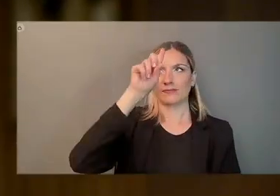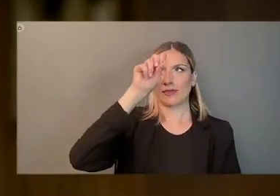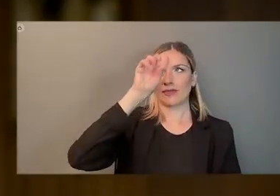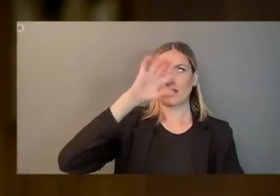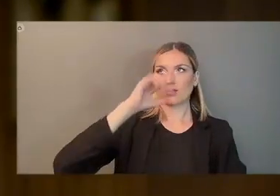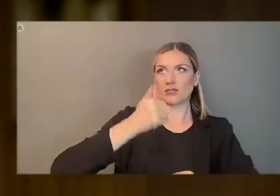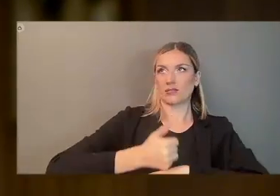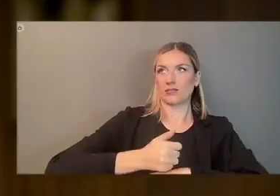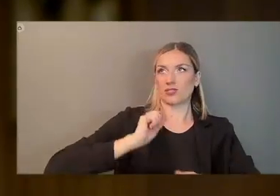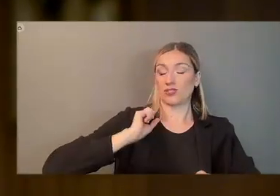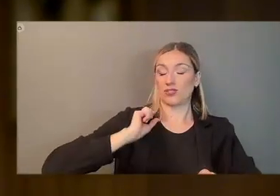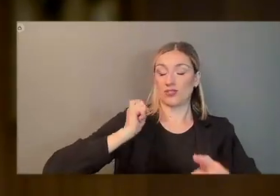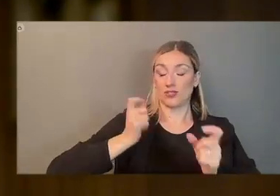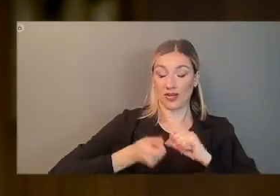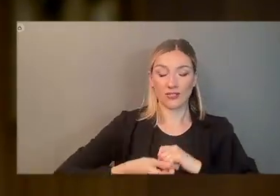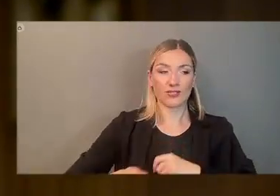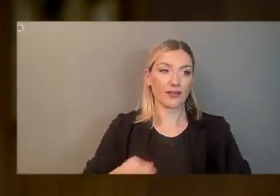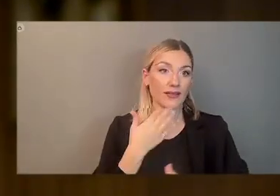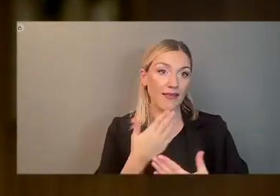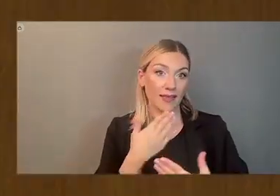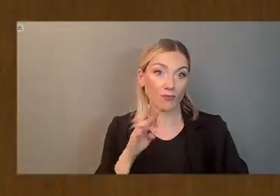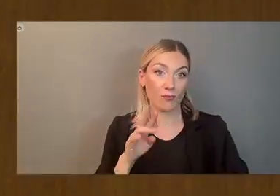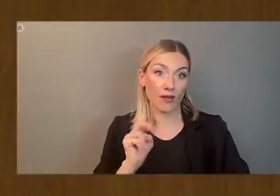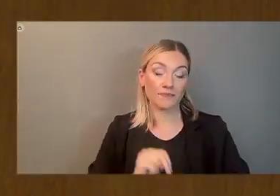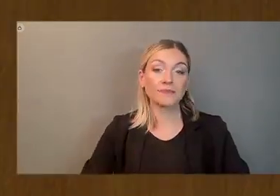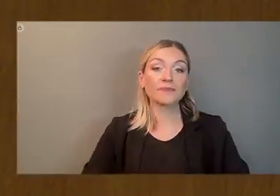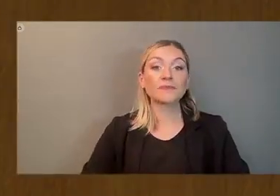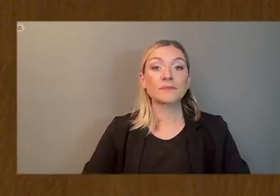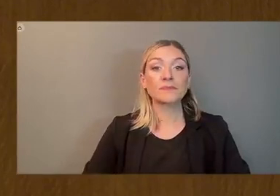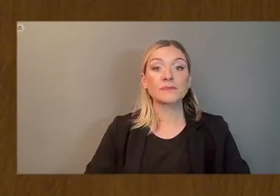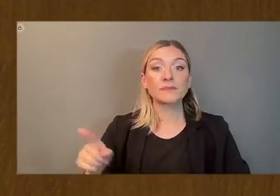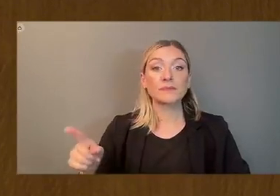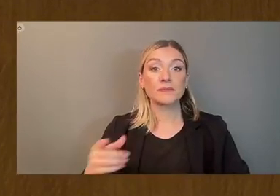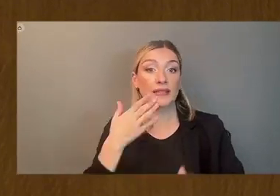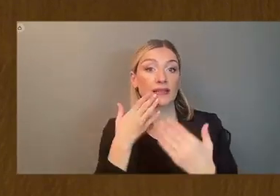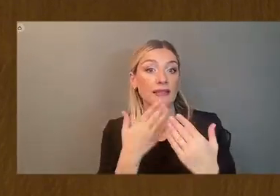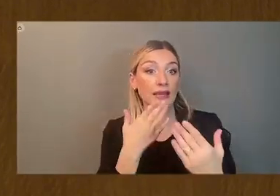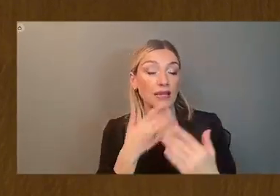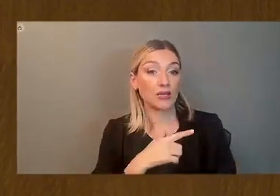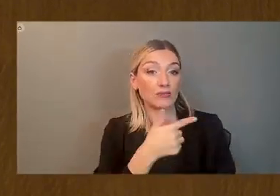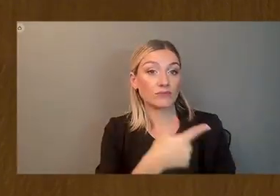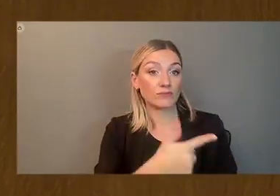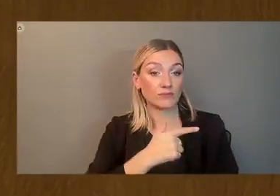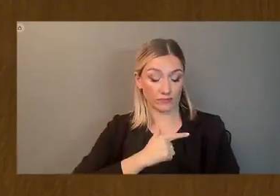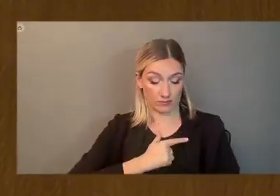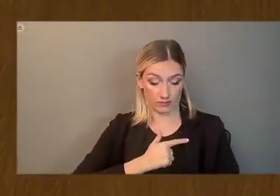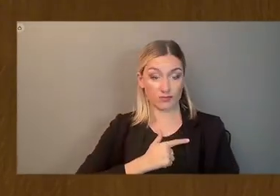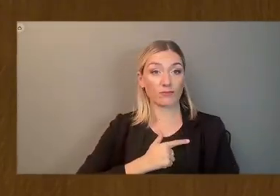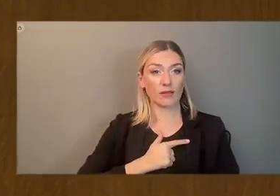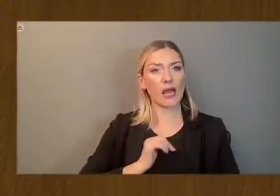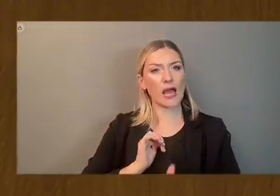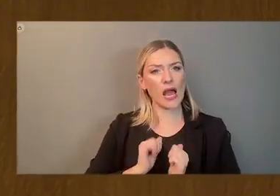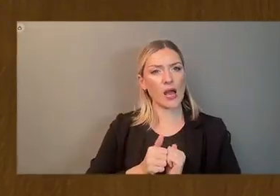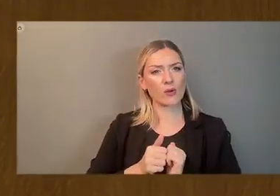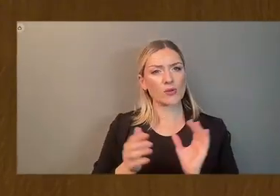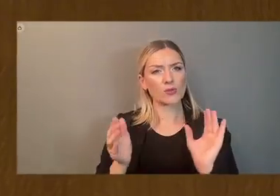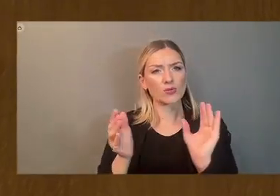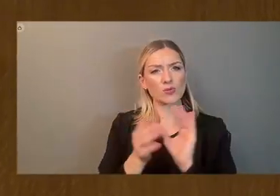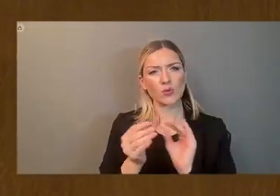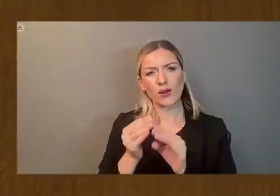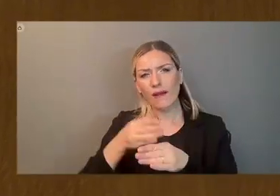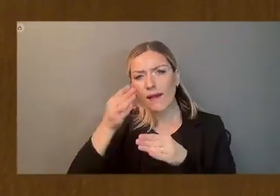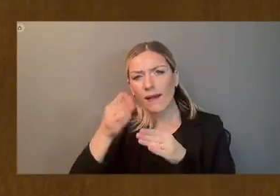Thanks very much. Ranking Member Braun? Thank you, Mr. Chairman. Mr. Schildhorn, how did the story end with